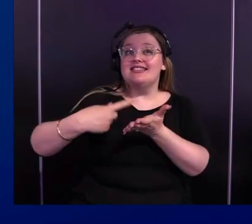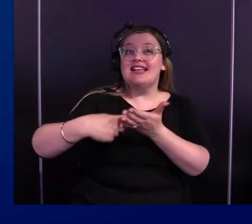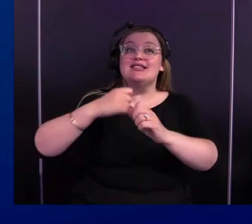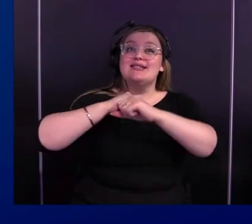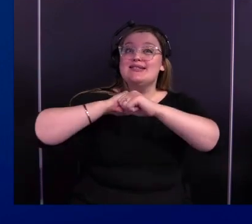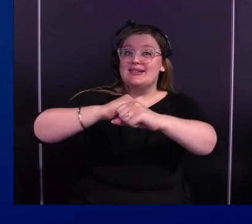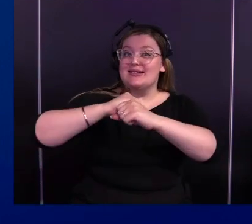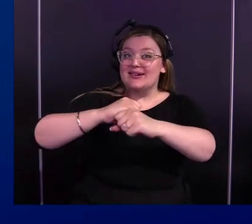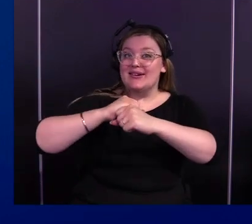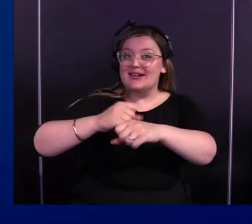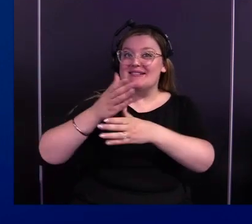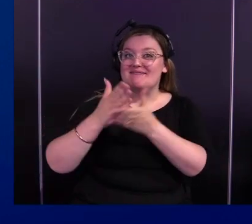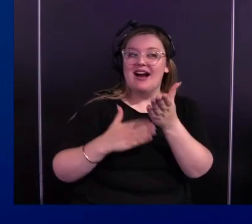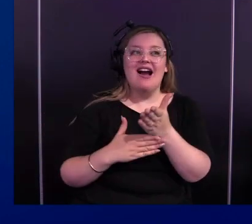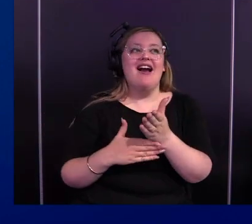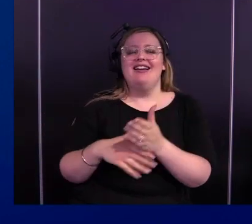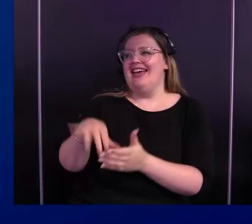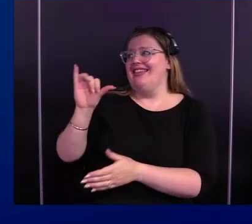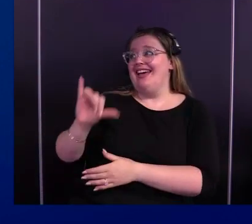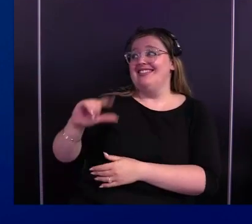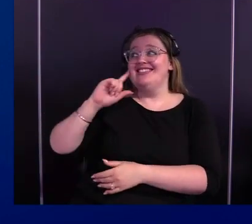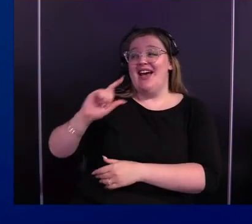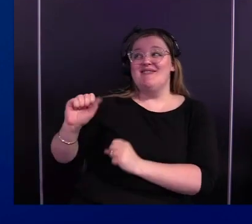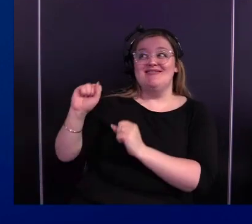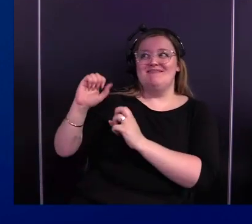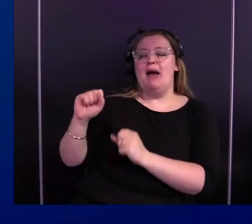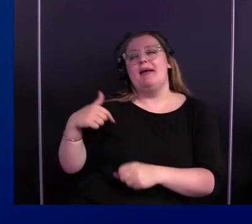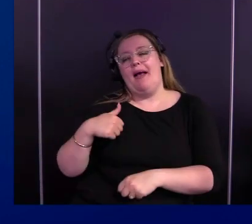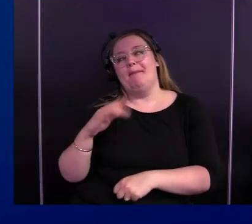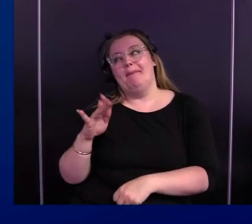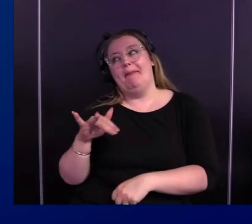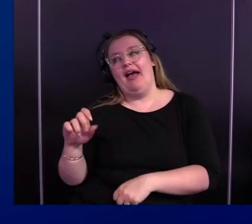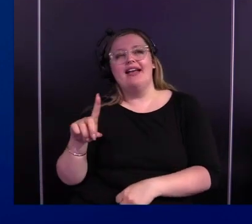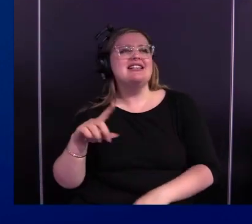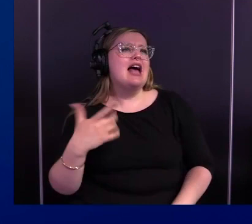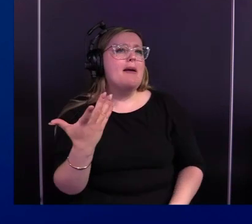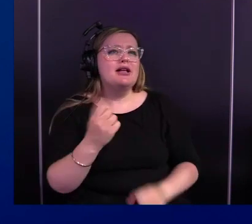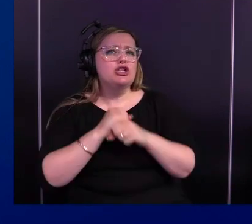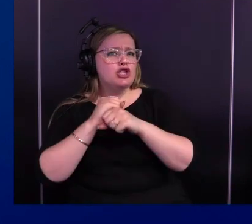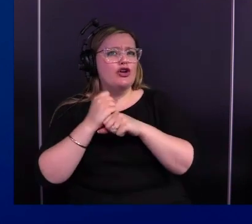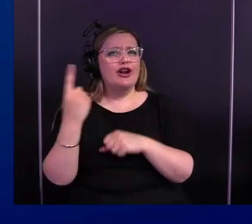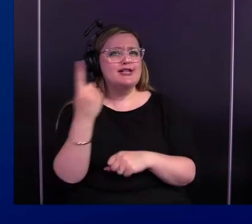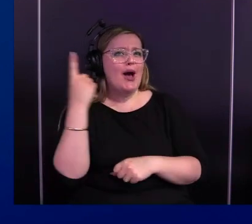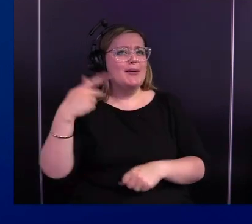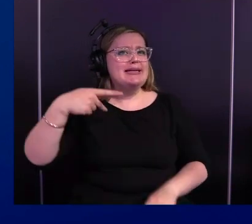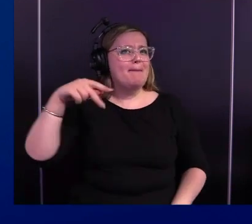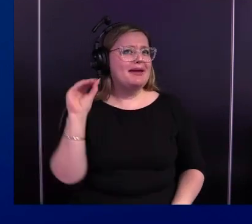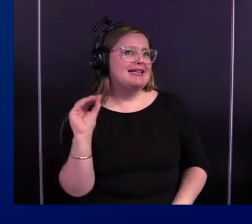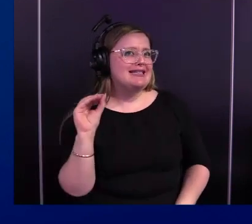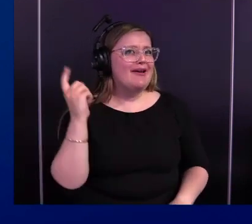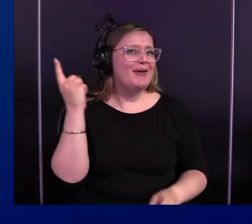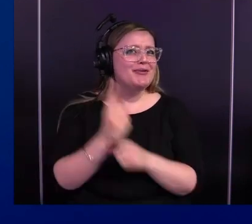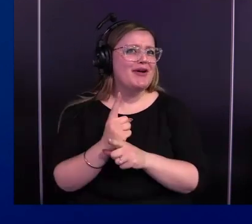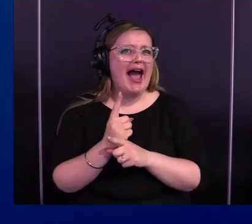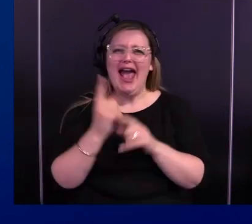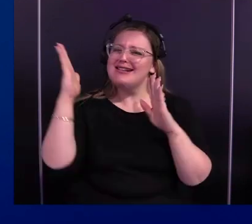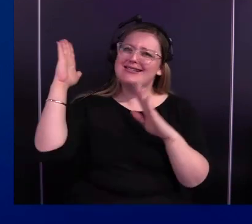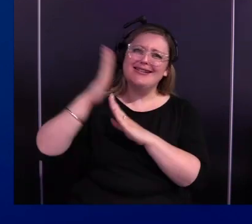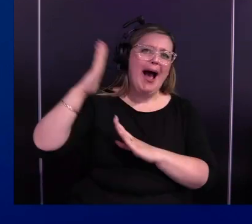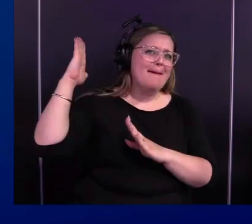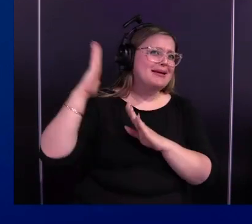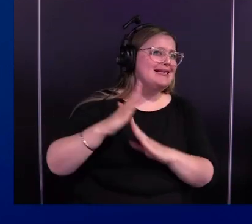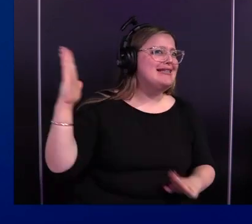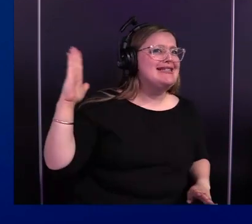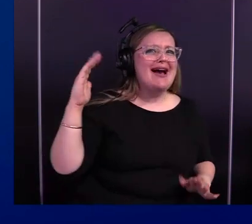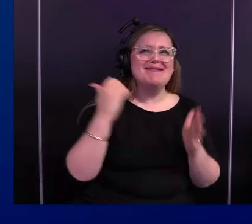epic. I'm also biased, but that sounds great. I mean, security is always priority zero, right? So top we're priority. Already here to top, top priority. Top priority, priority